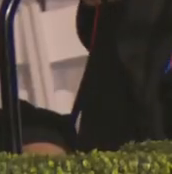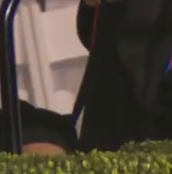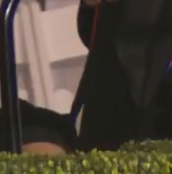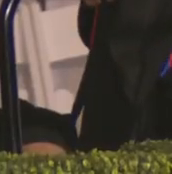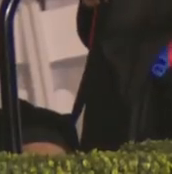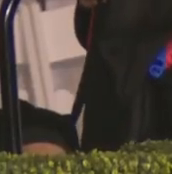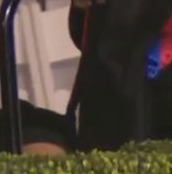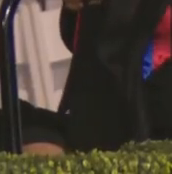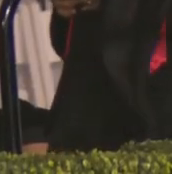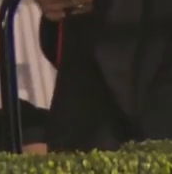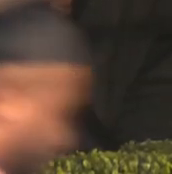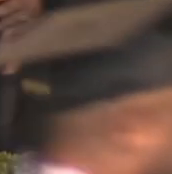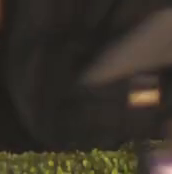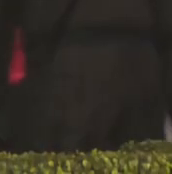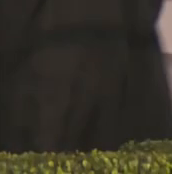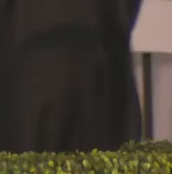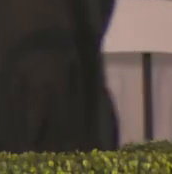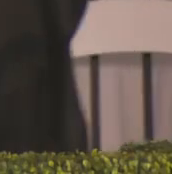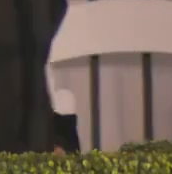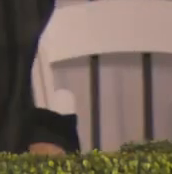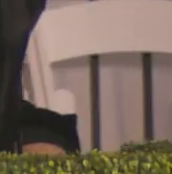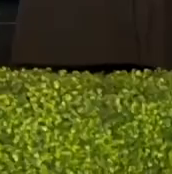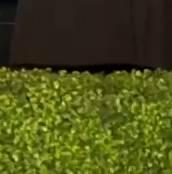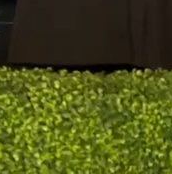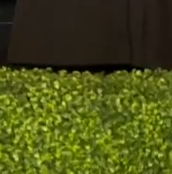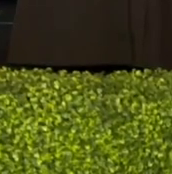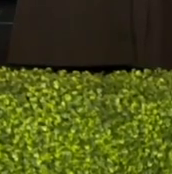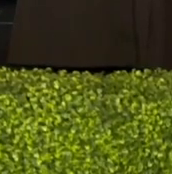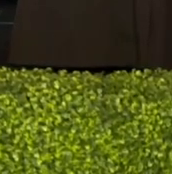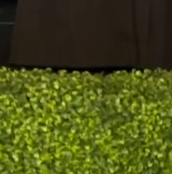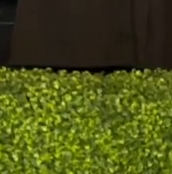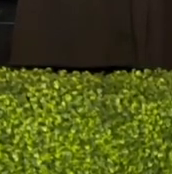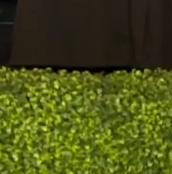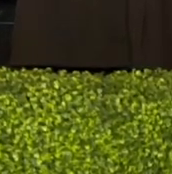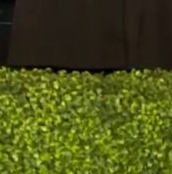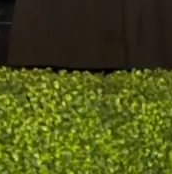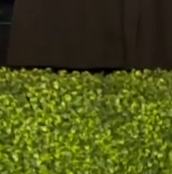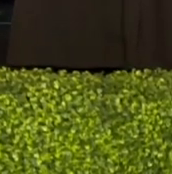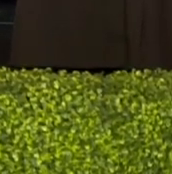Jeanette Naomi Cruz. Brian Prescott Hilpert.